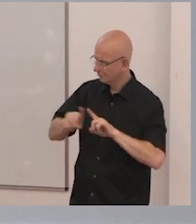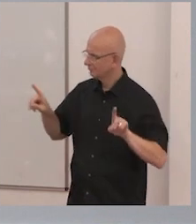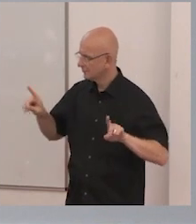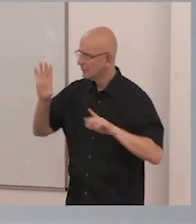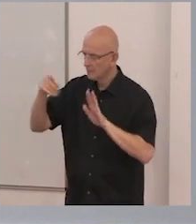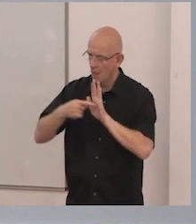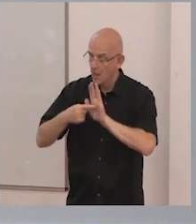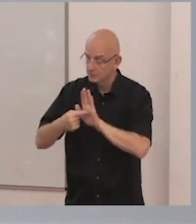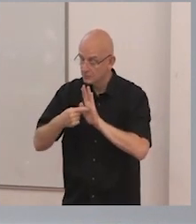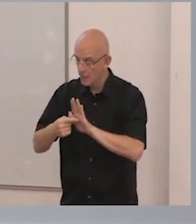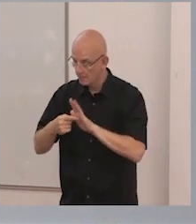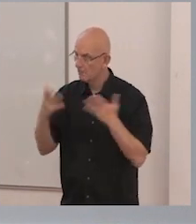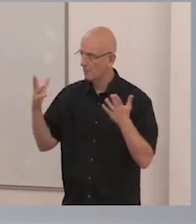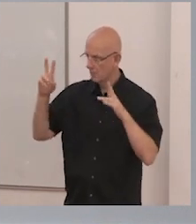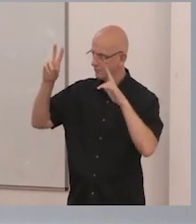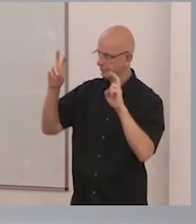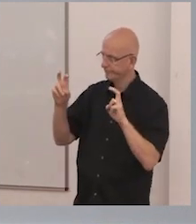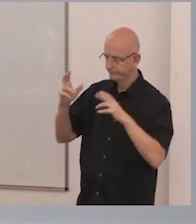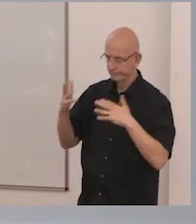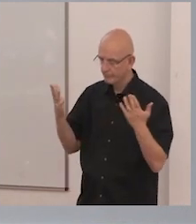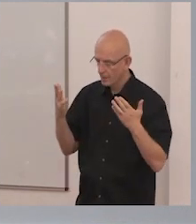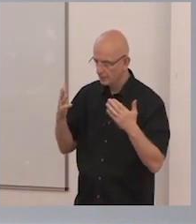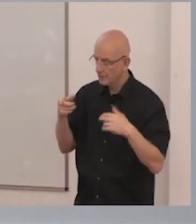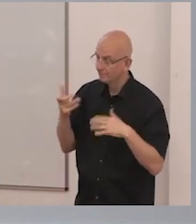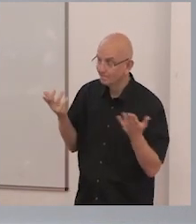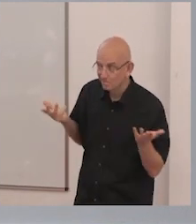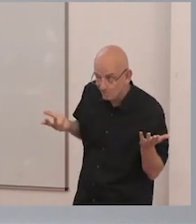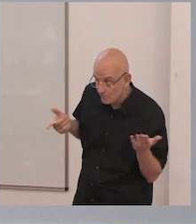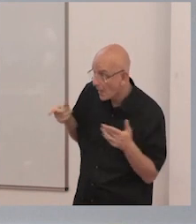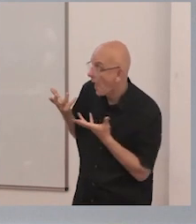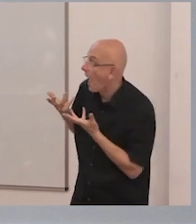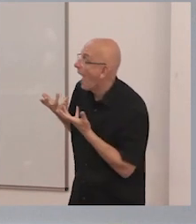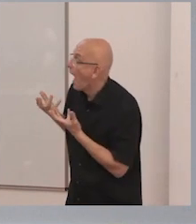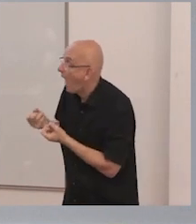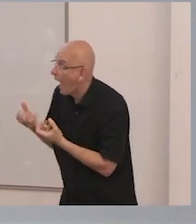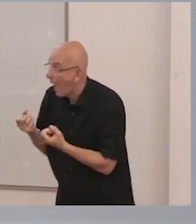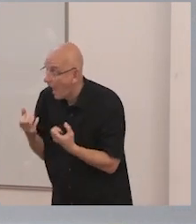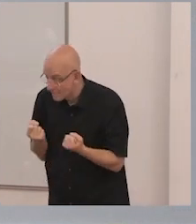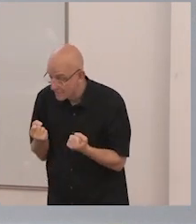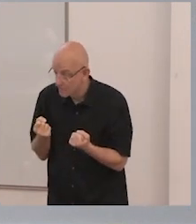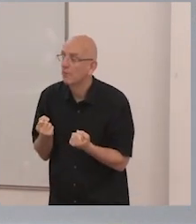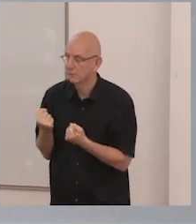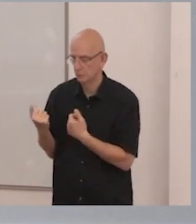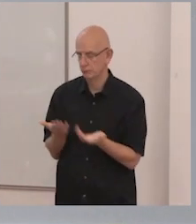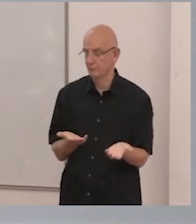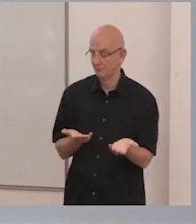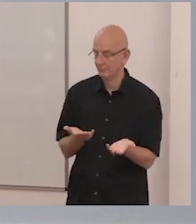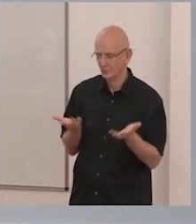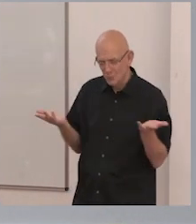Again, would we accept that for children generally, that their rights are contingent on the availability of